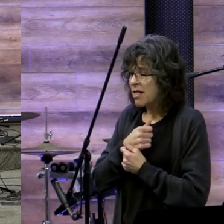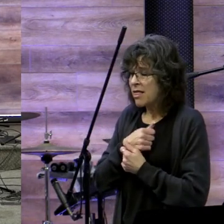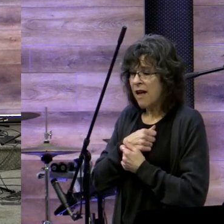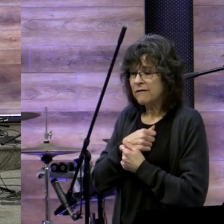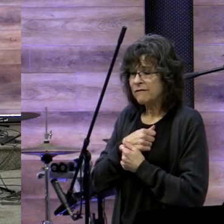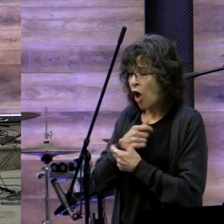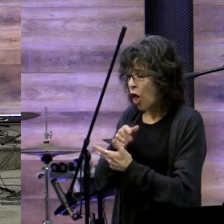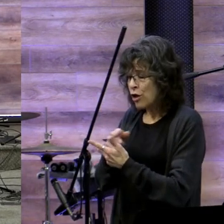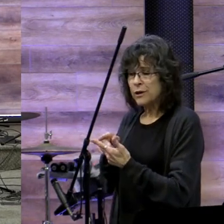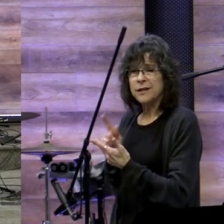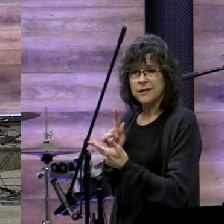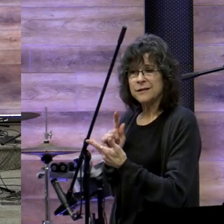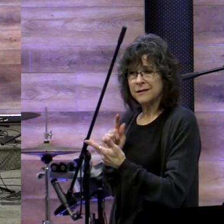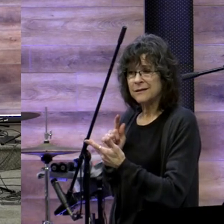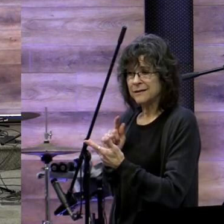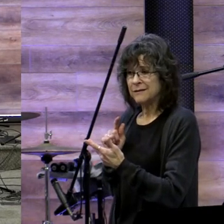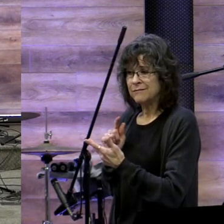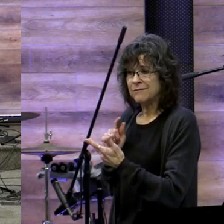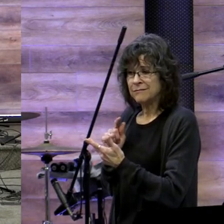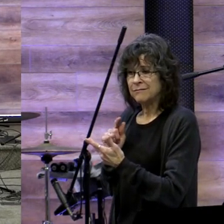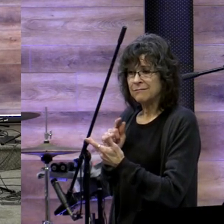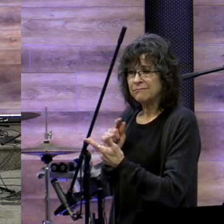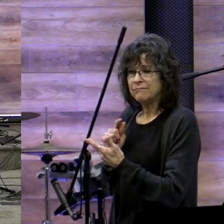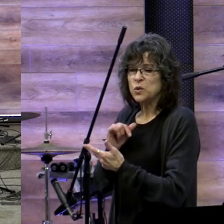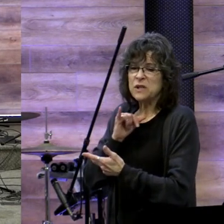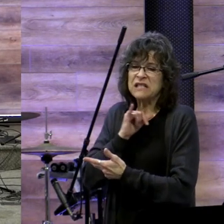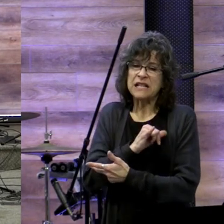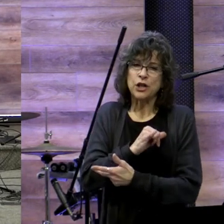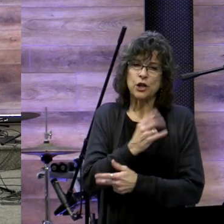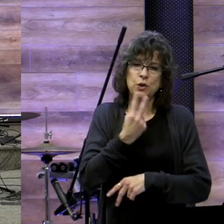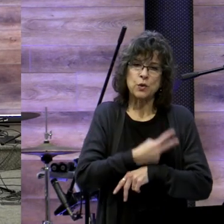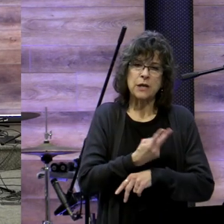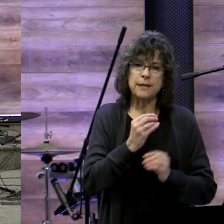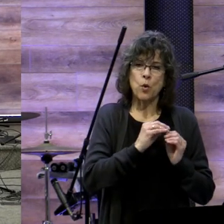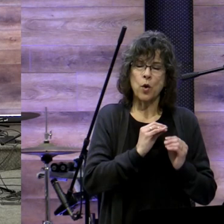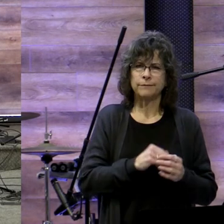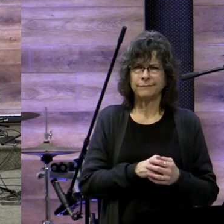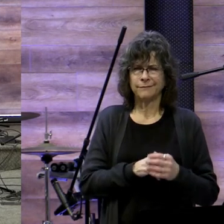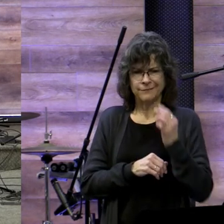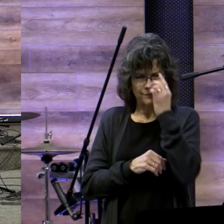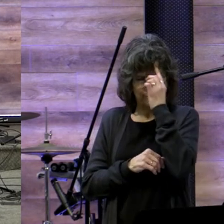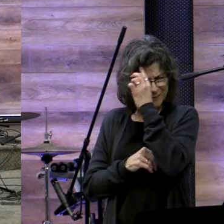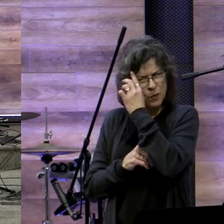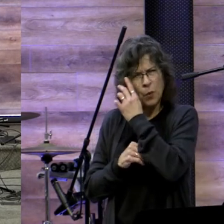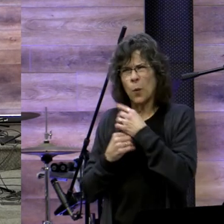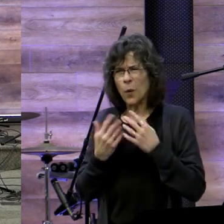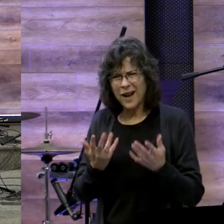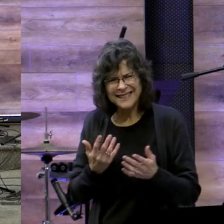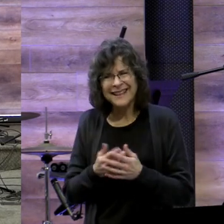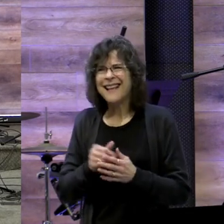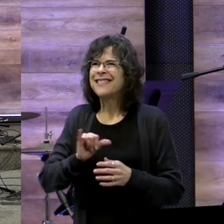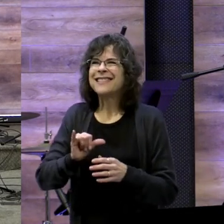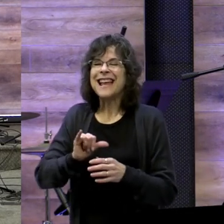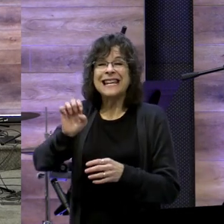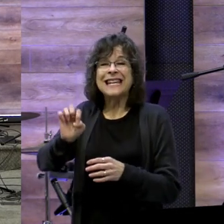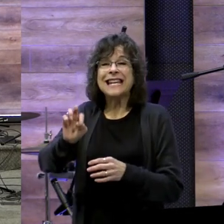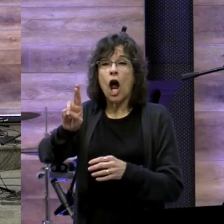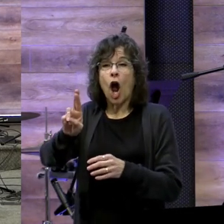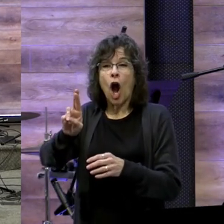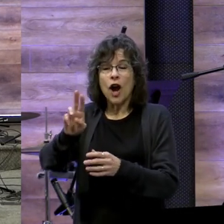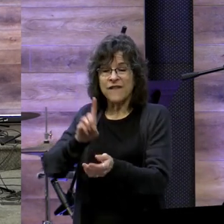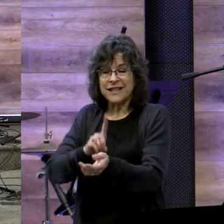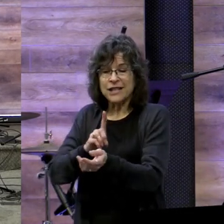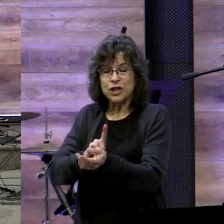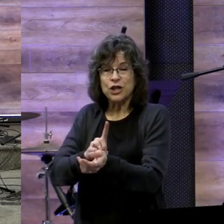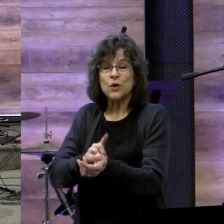and Lazarus, so he stayed 2 more days. It'd be like an on-call ER physician having an ambulance